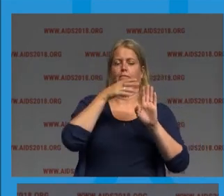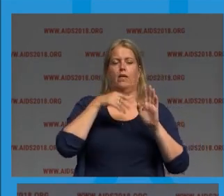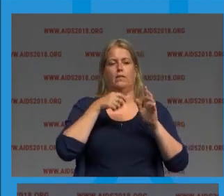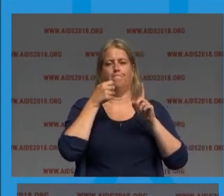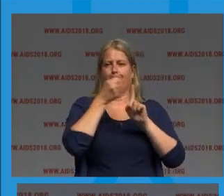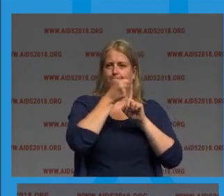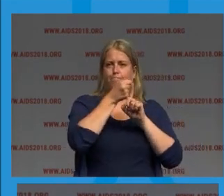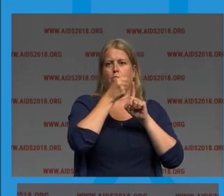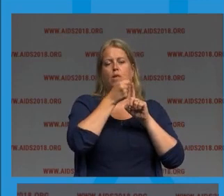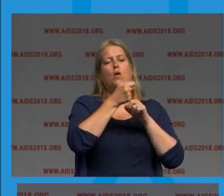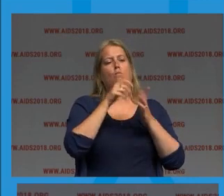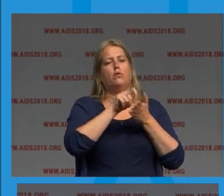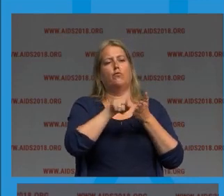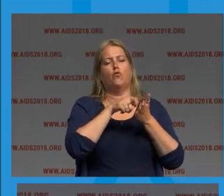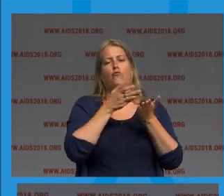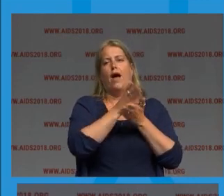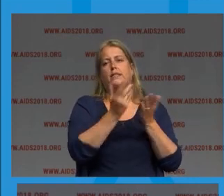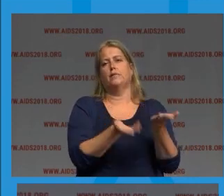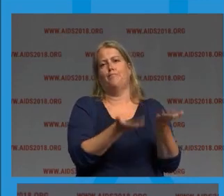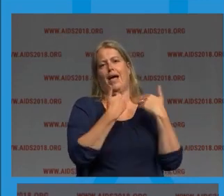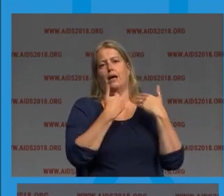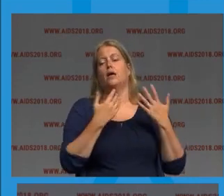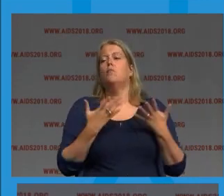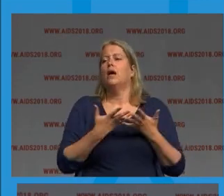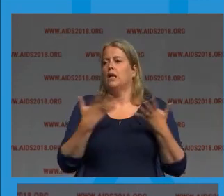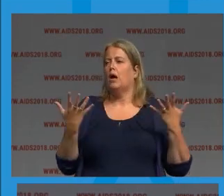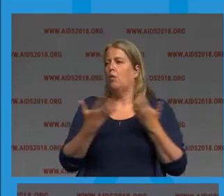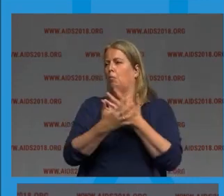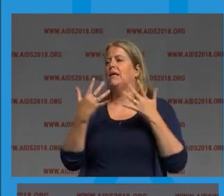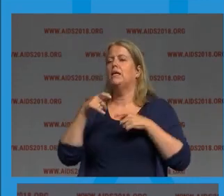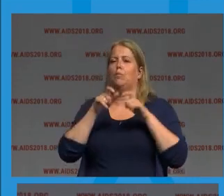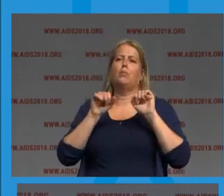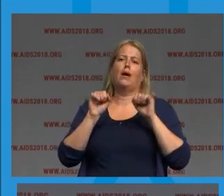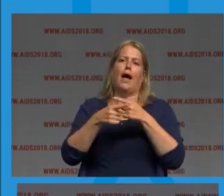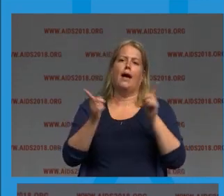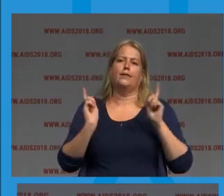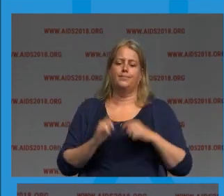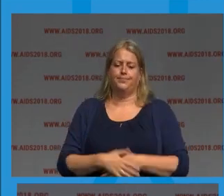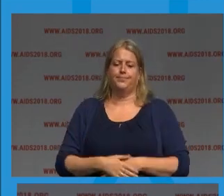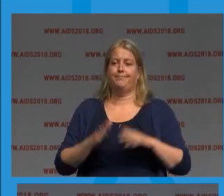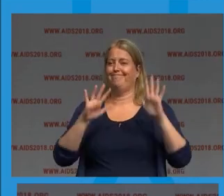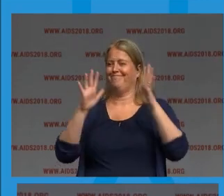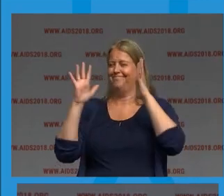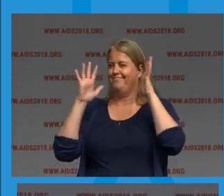rights back. But not a lot of people have the ability to do that.